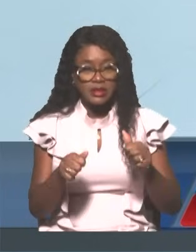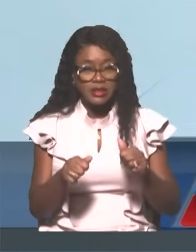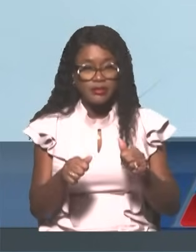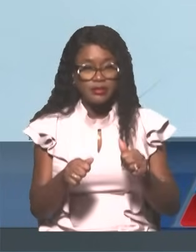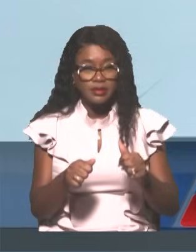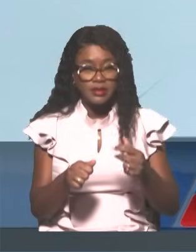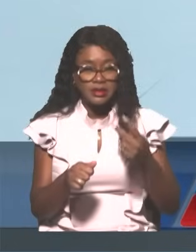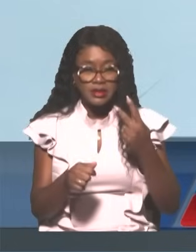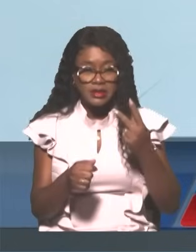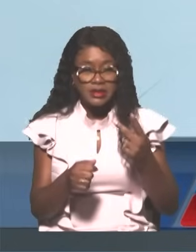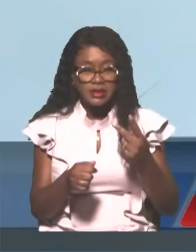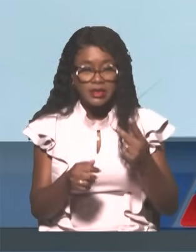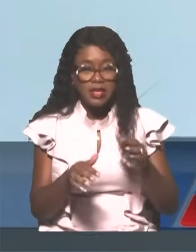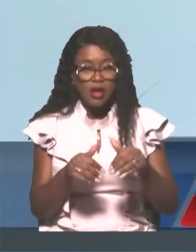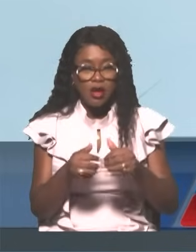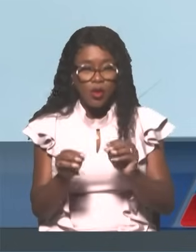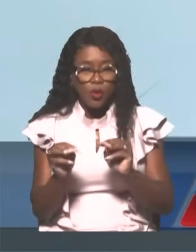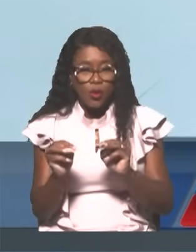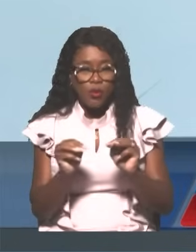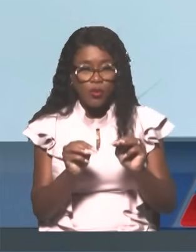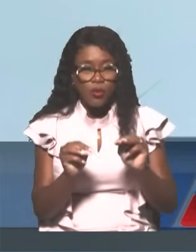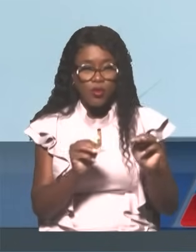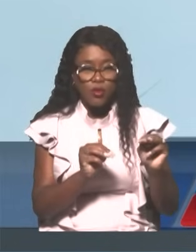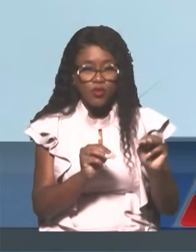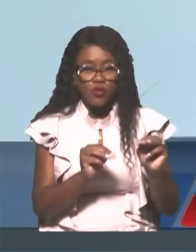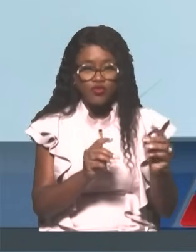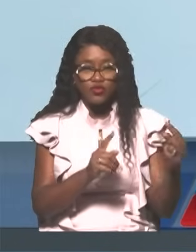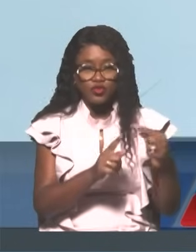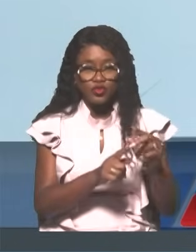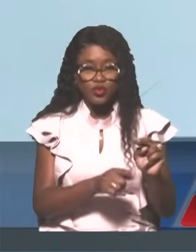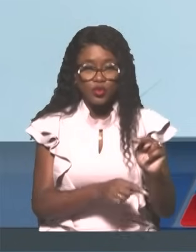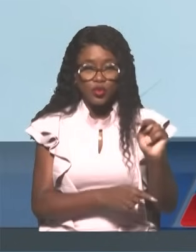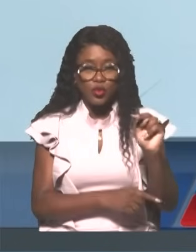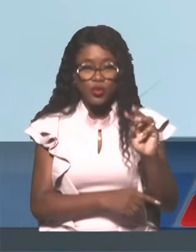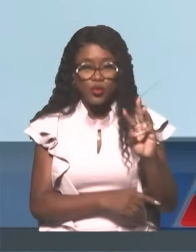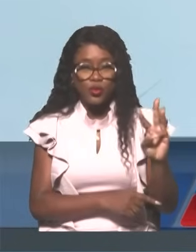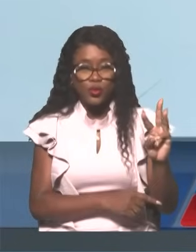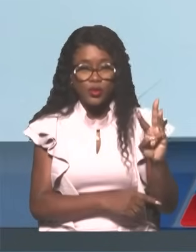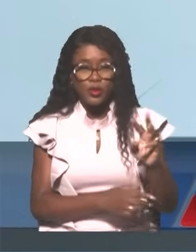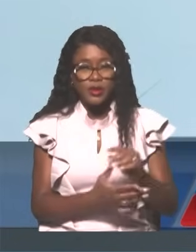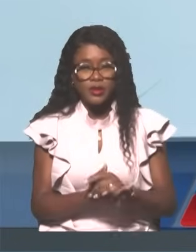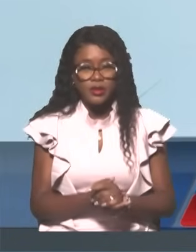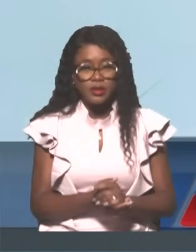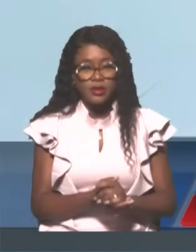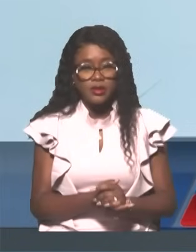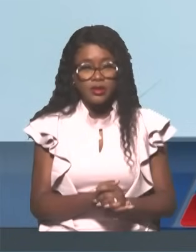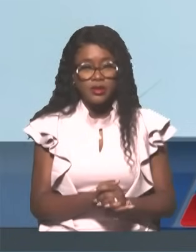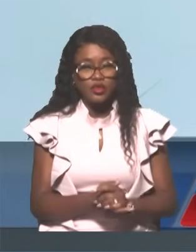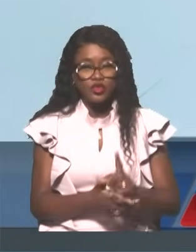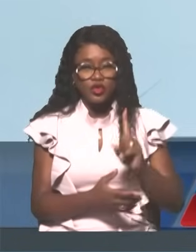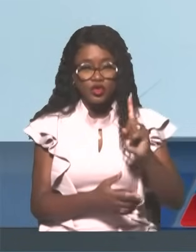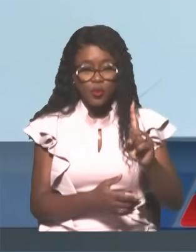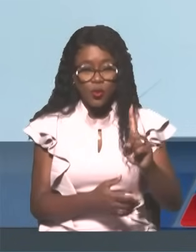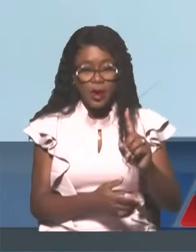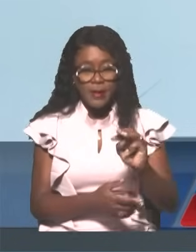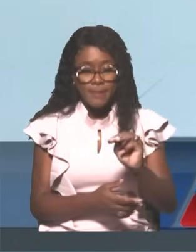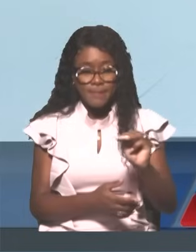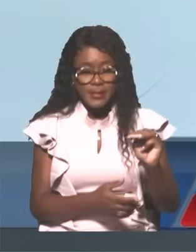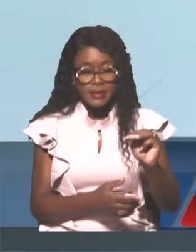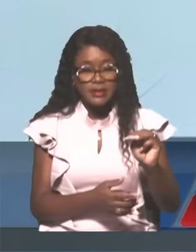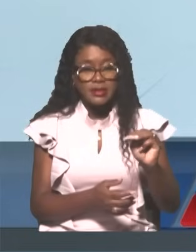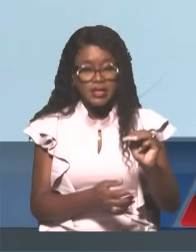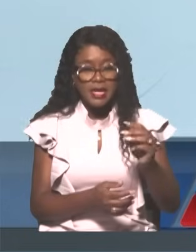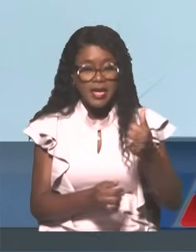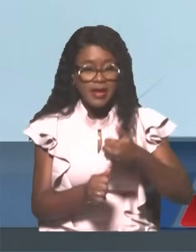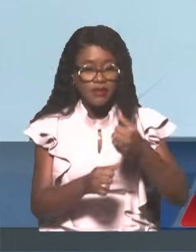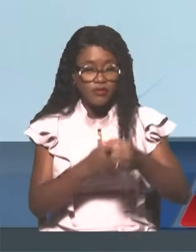approximate rate of this movement towards the northwest, and it's approximately 1 meter per year. So